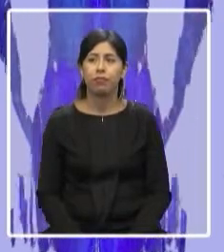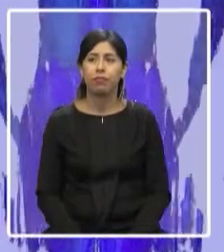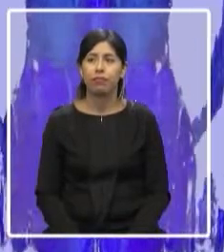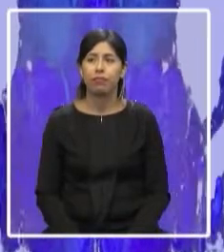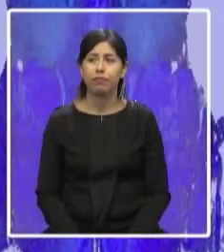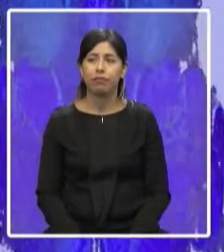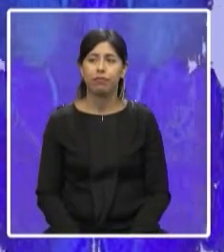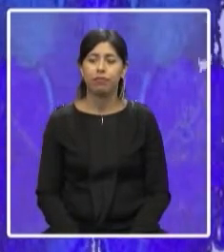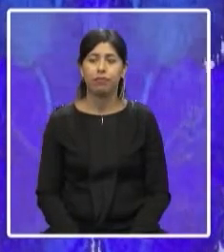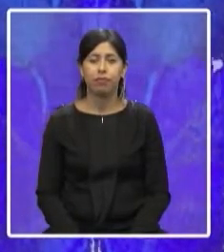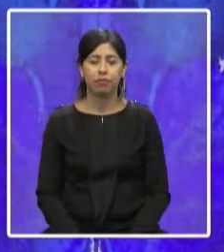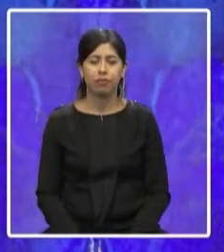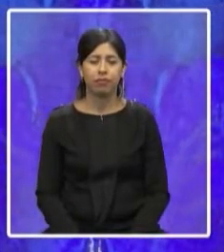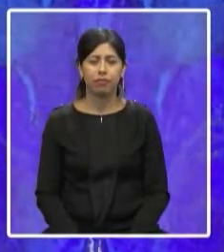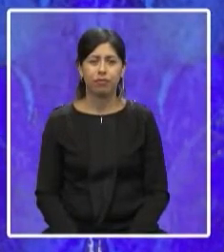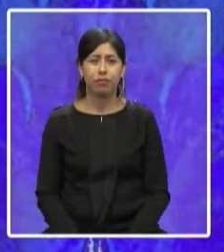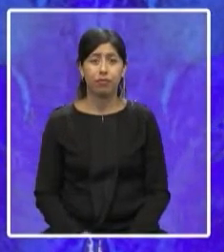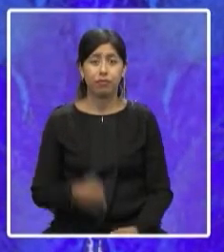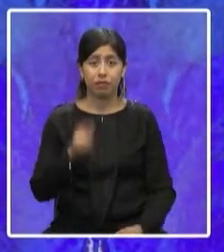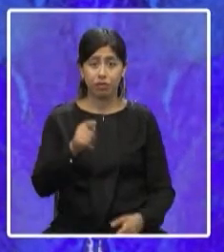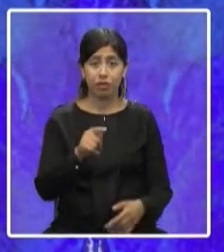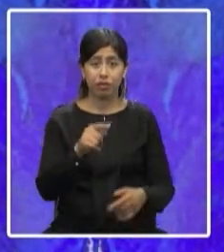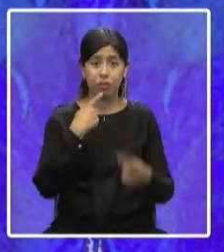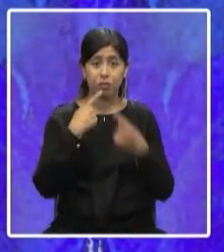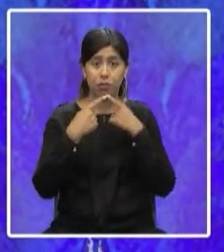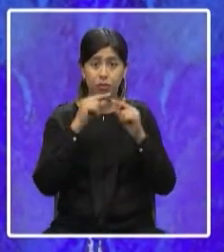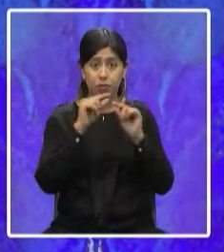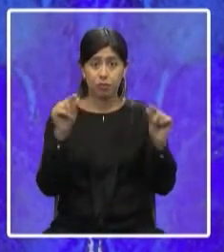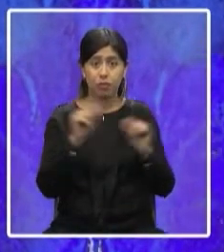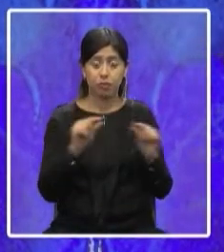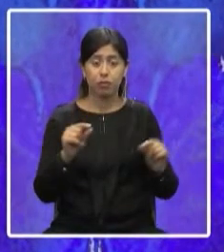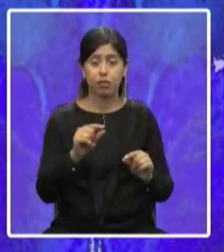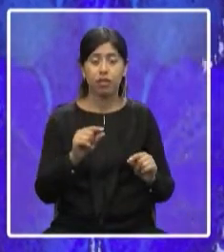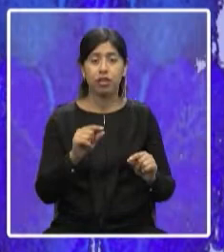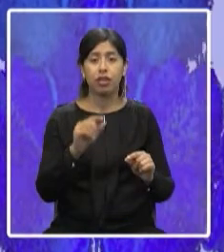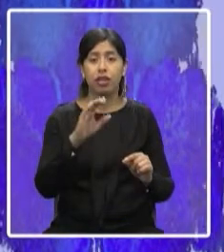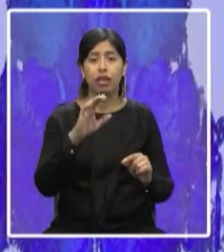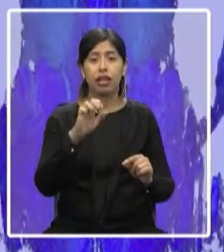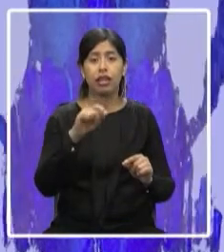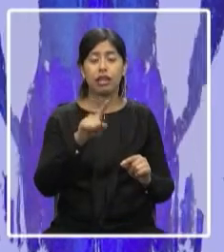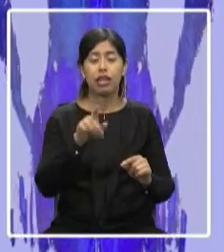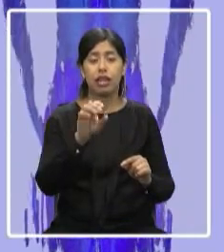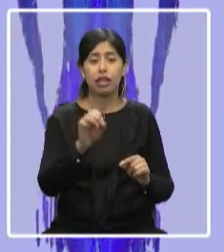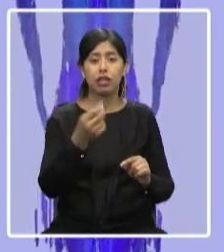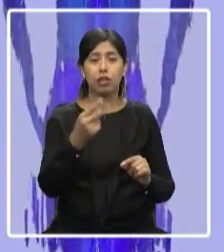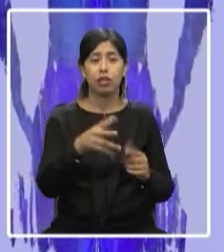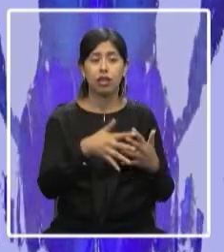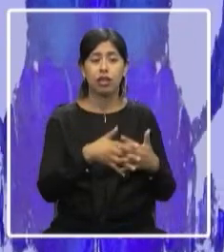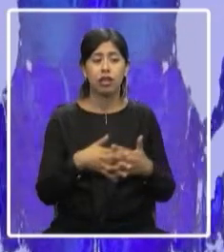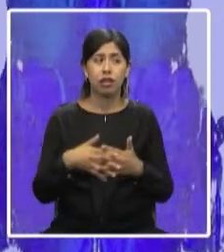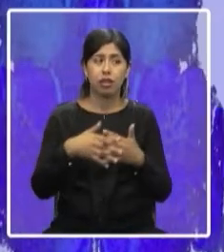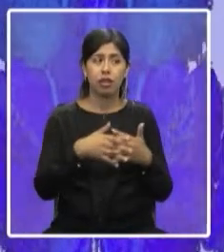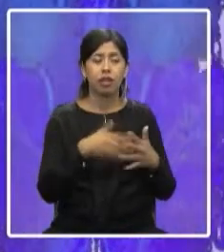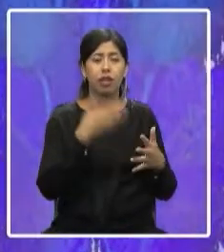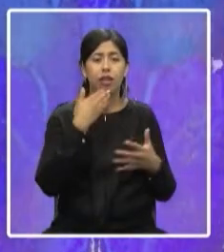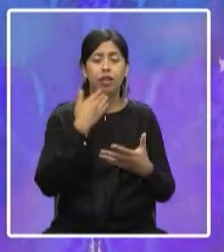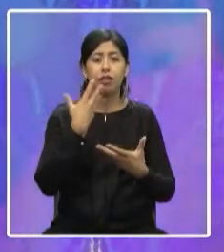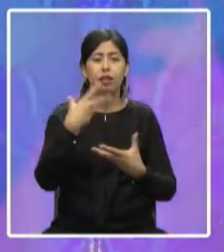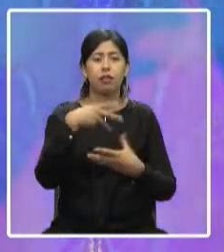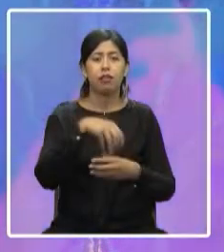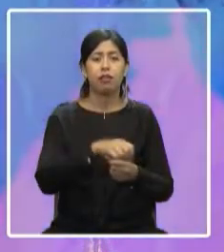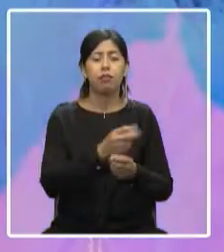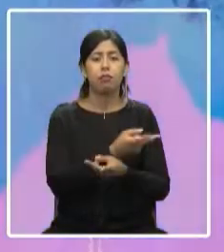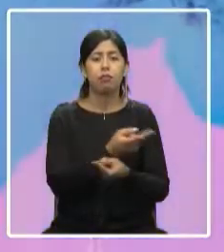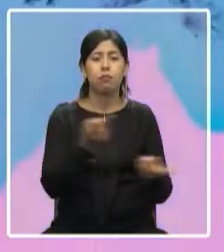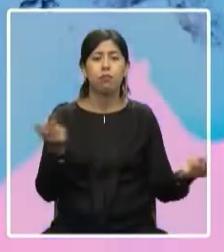in books published in the English language. So in all cases, this just verifies that these titles are, in fact, what people are